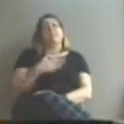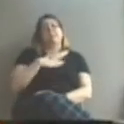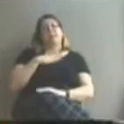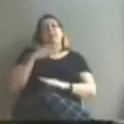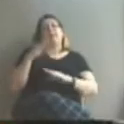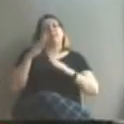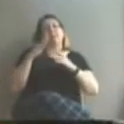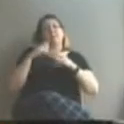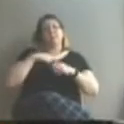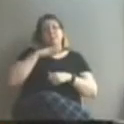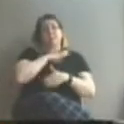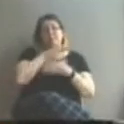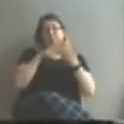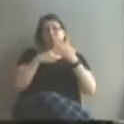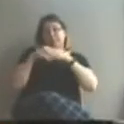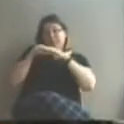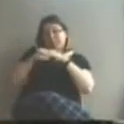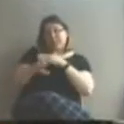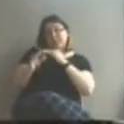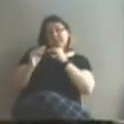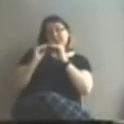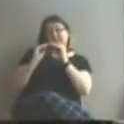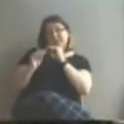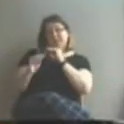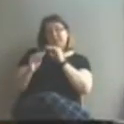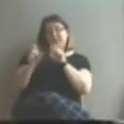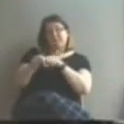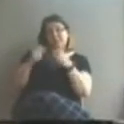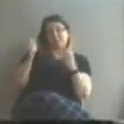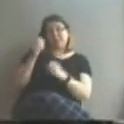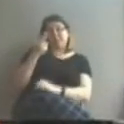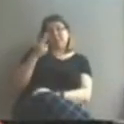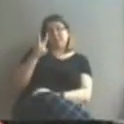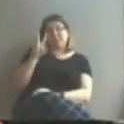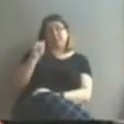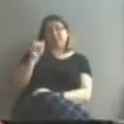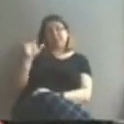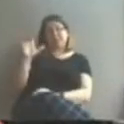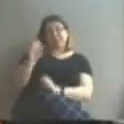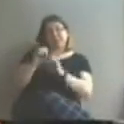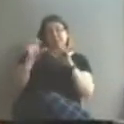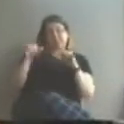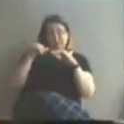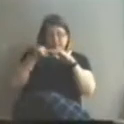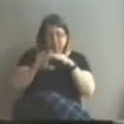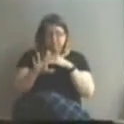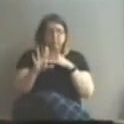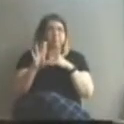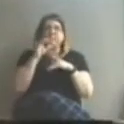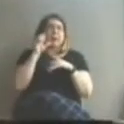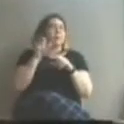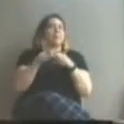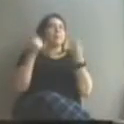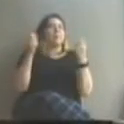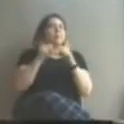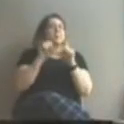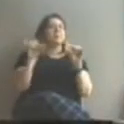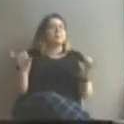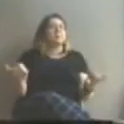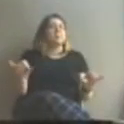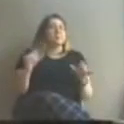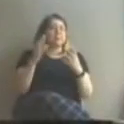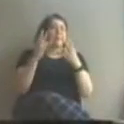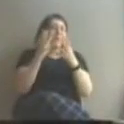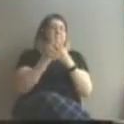staff sometimes goes into buildings to fix broken HVAC systems, and when they get inside, it's not a broken system.